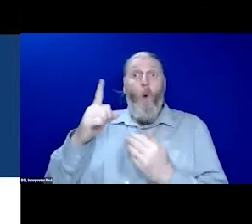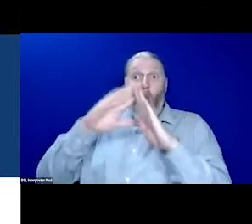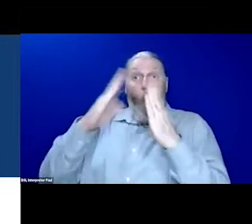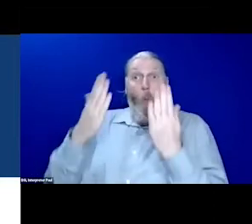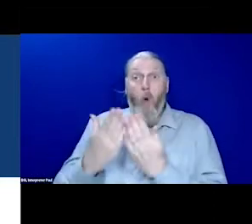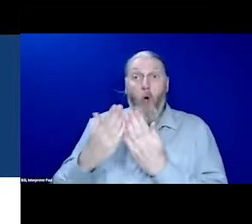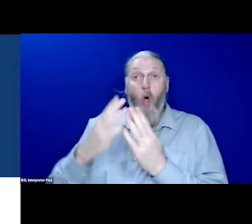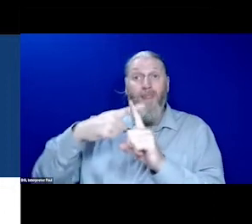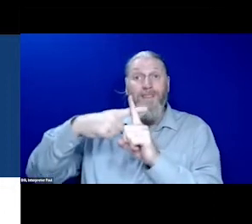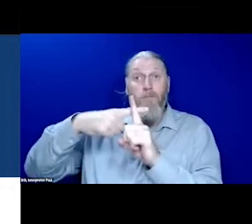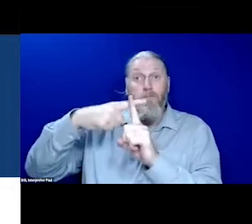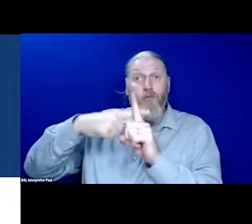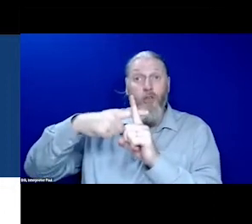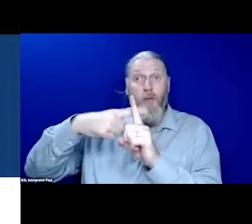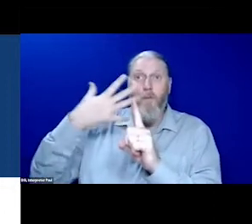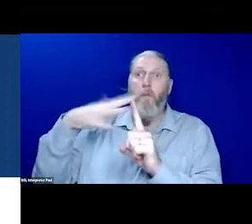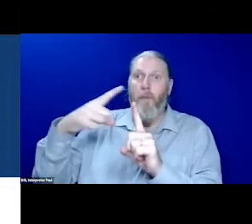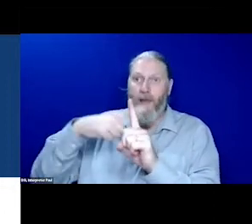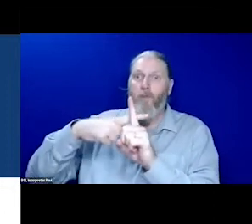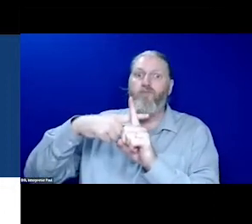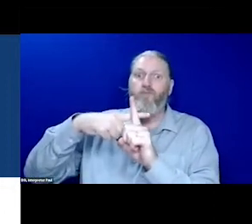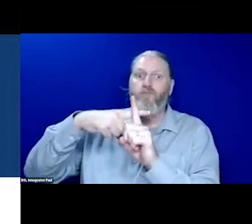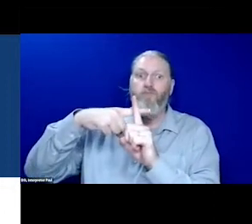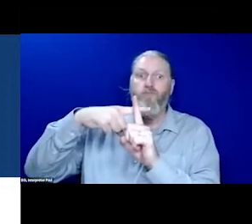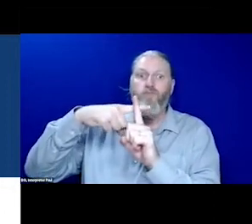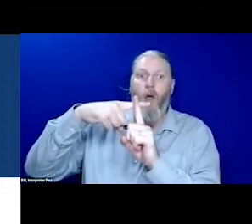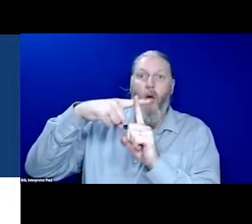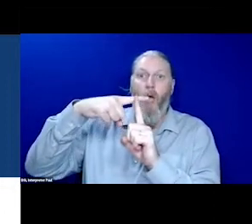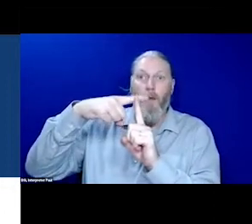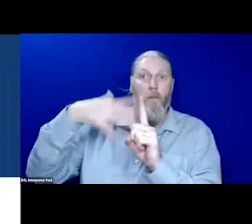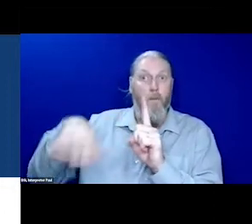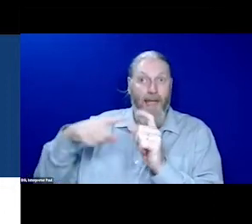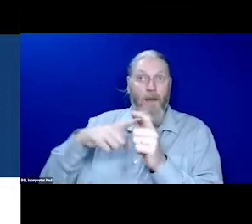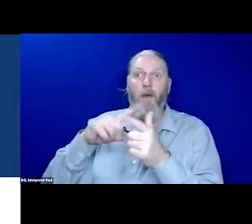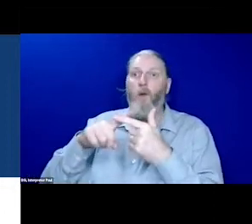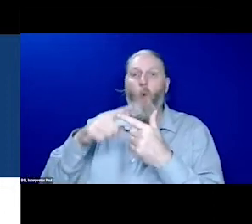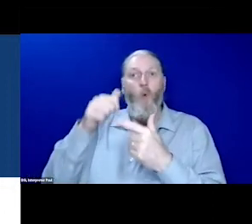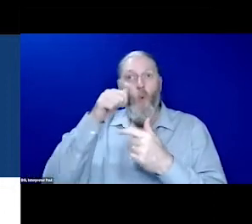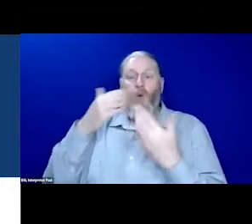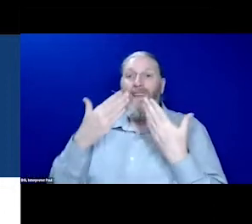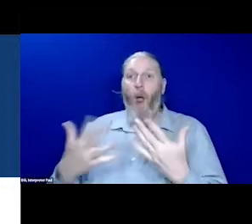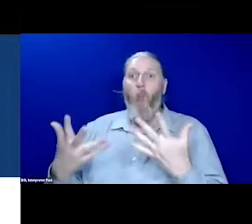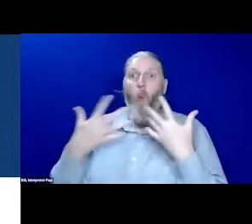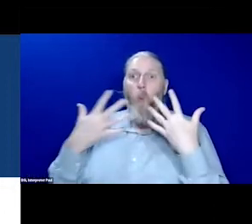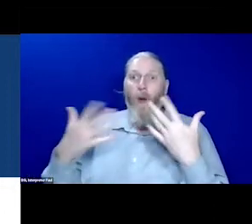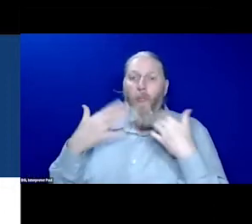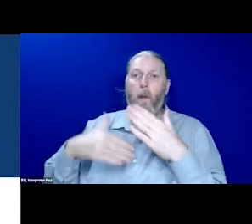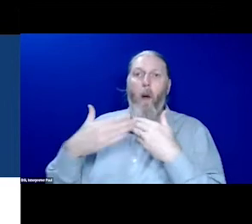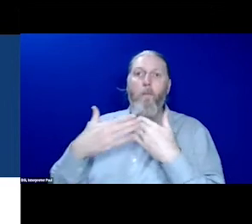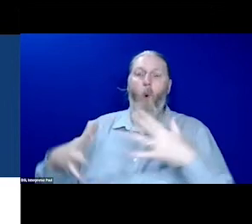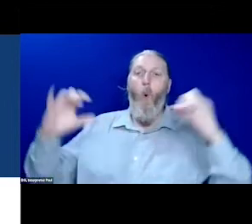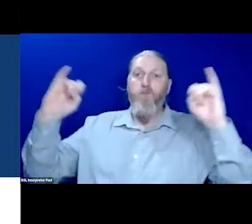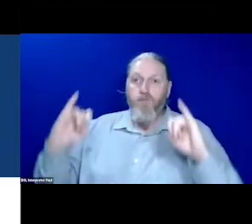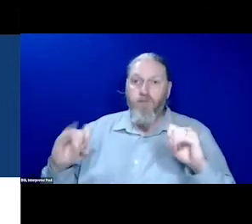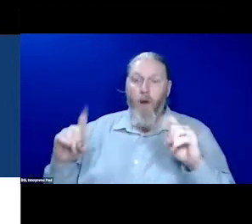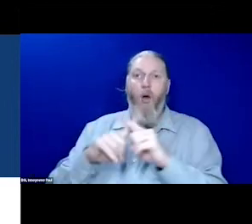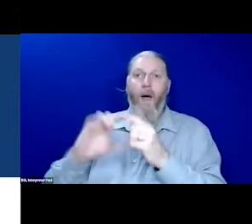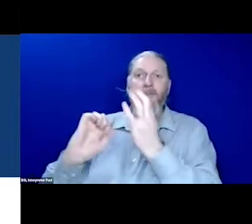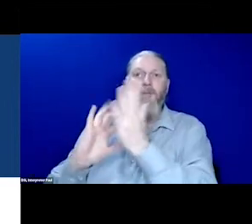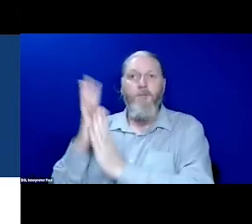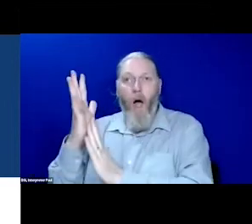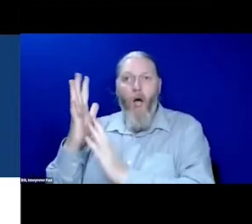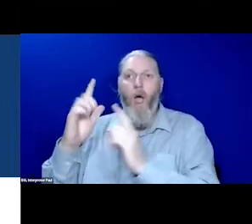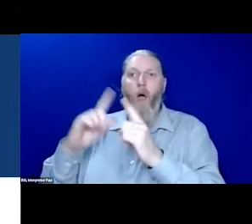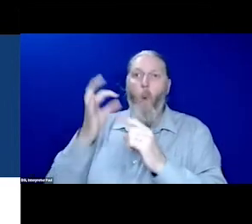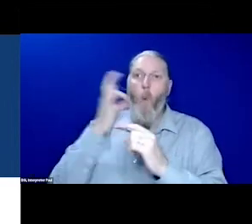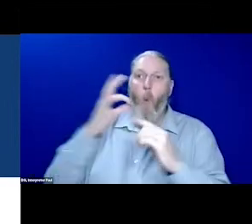world. There is more acute and chronic extreme weather and climate events like fires and floods and droughts. And